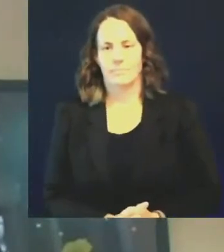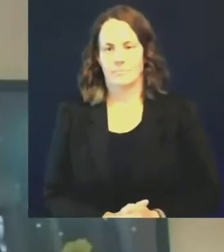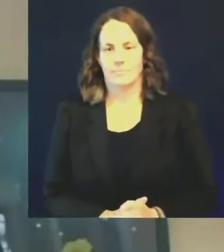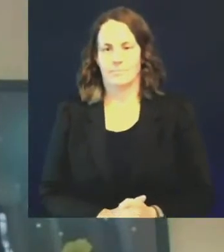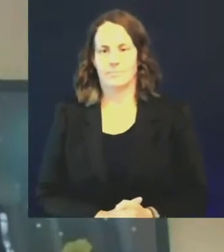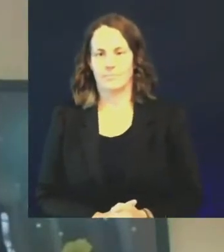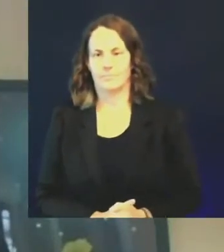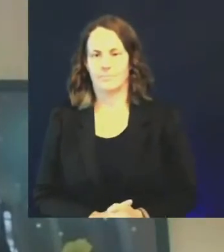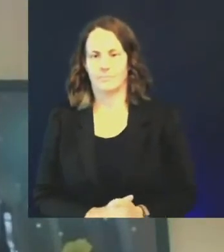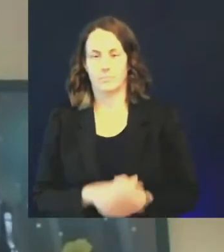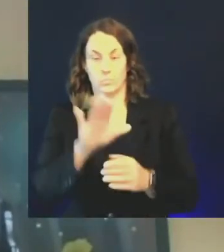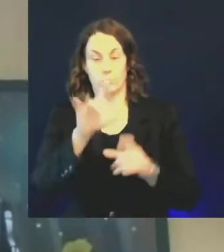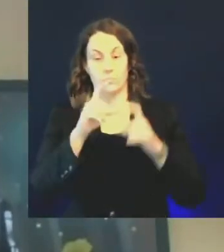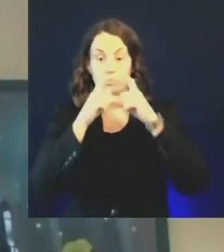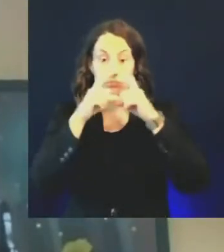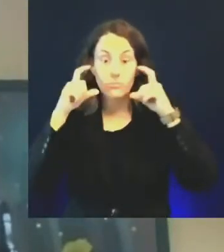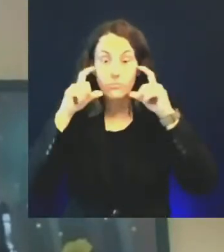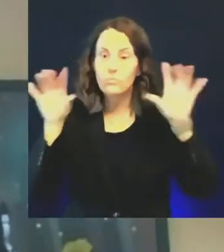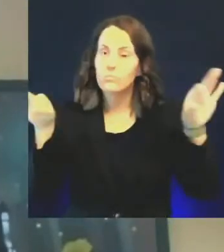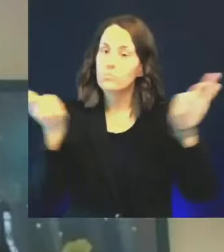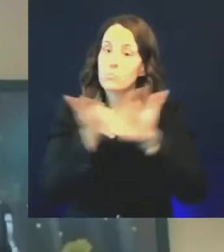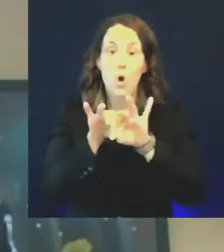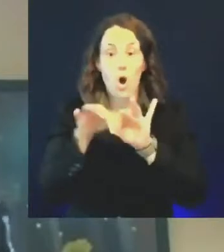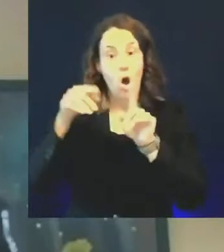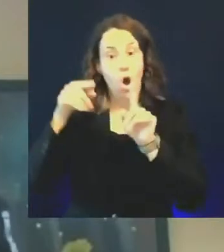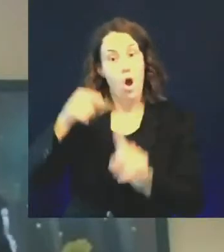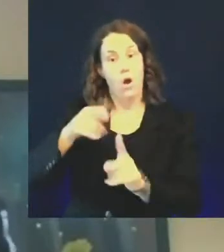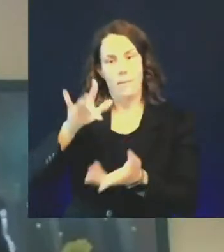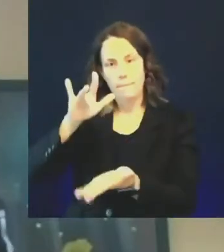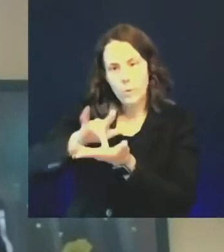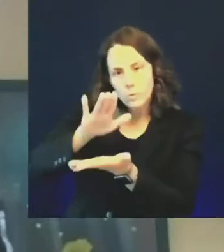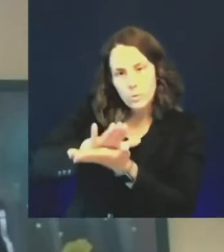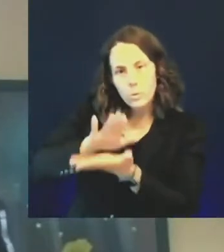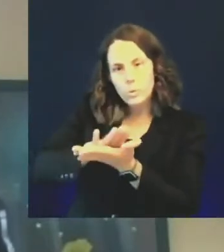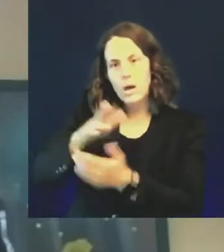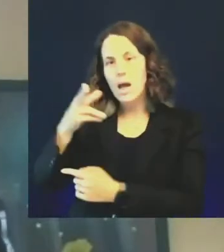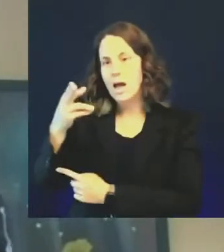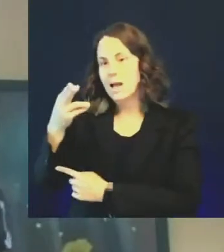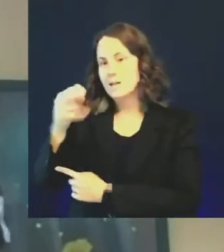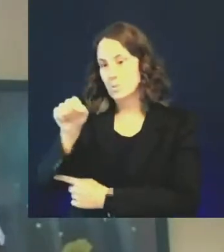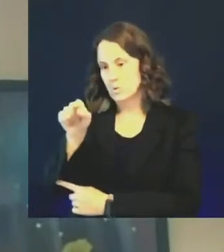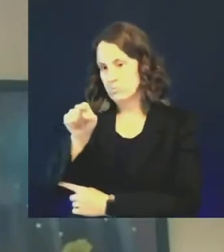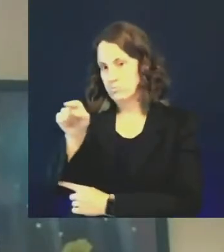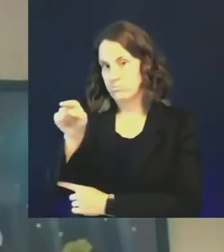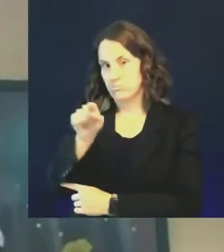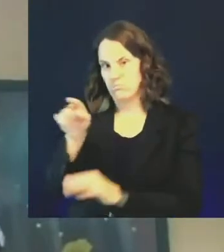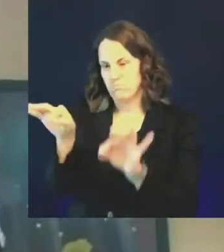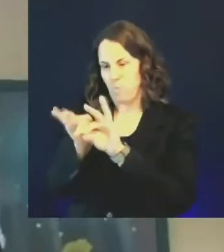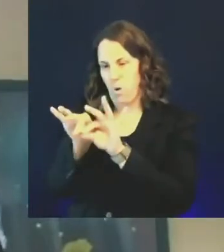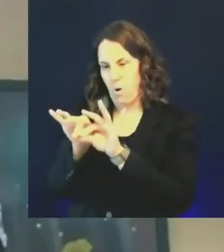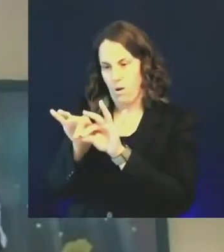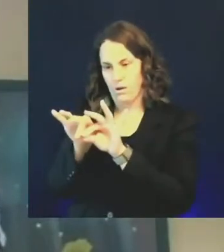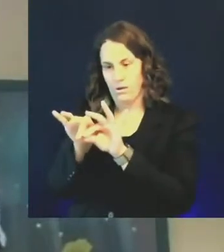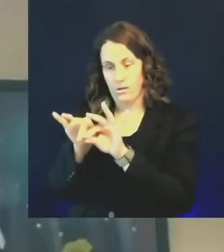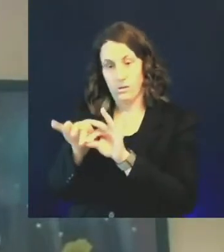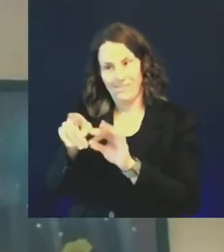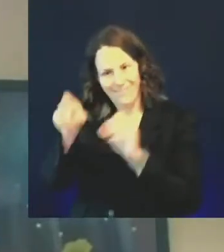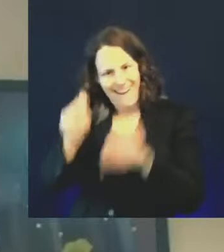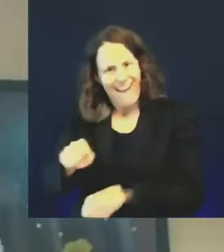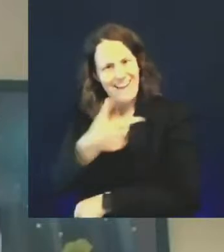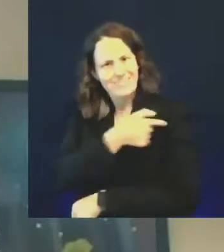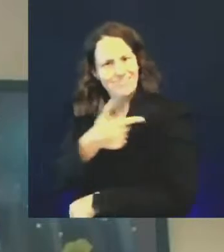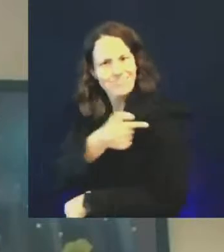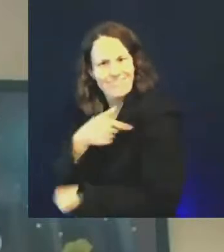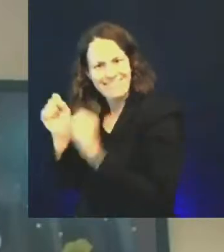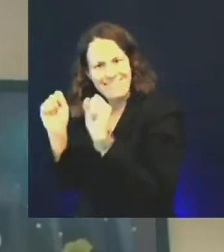are eligible to be vaccinated there. Again, it's just like a work site. You know, in my work site right